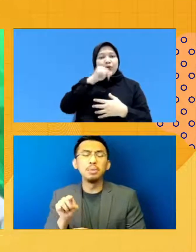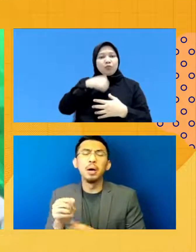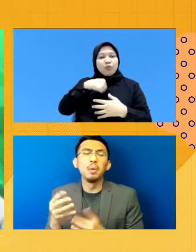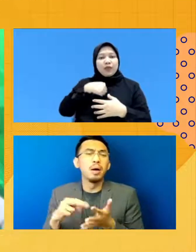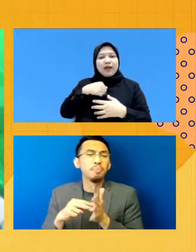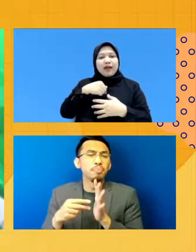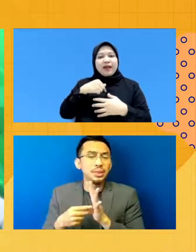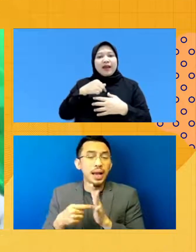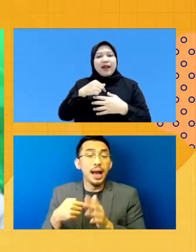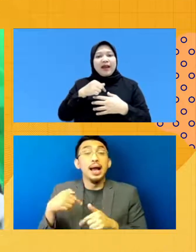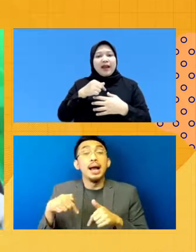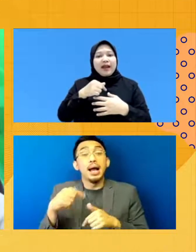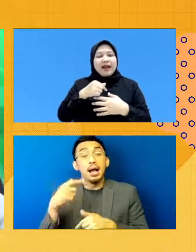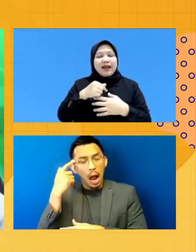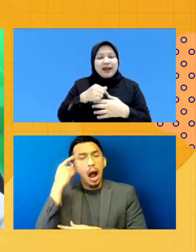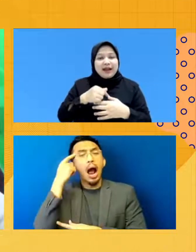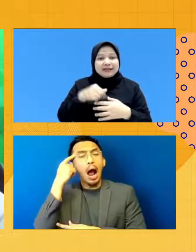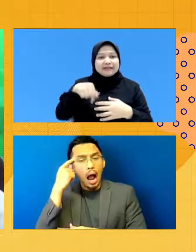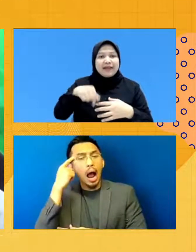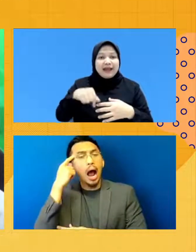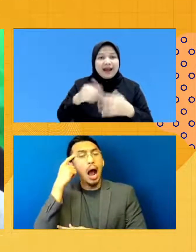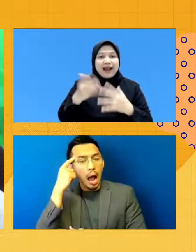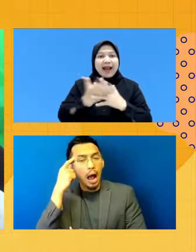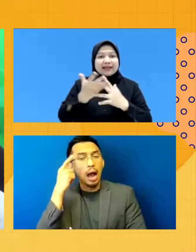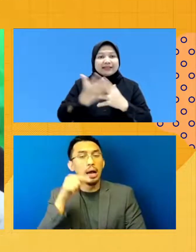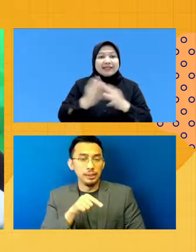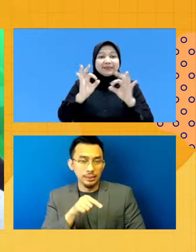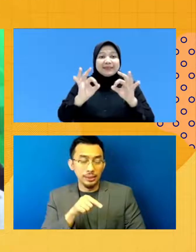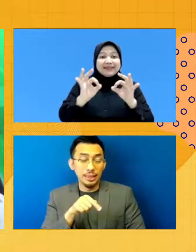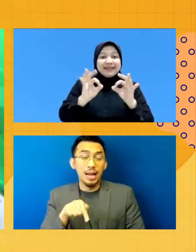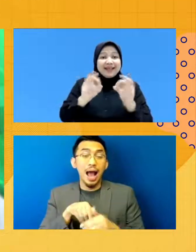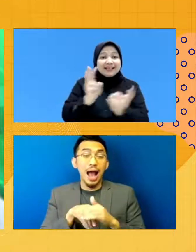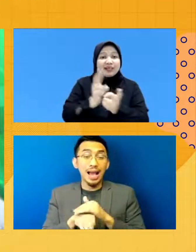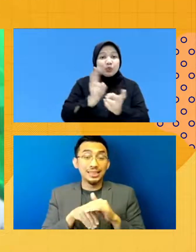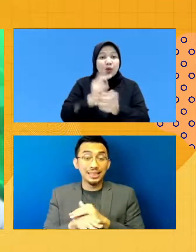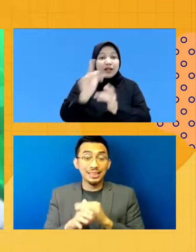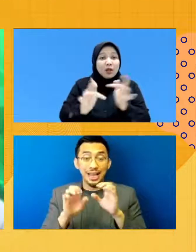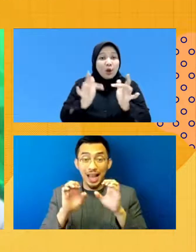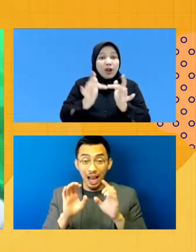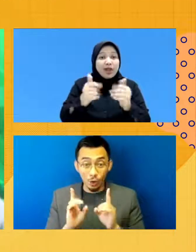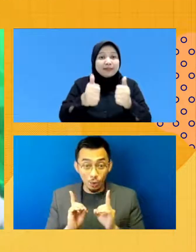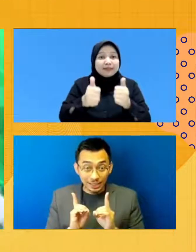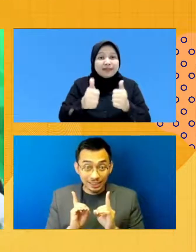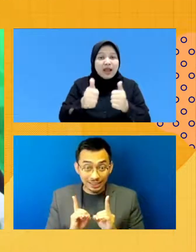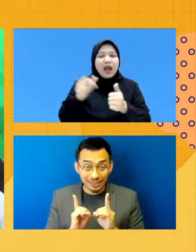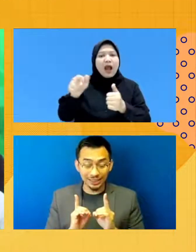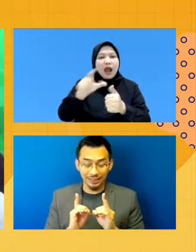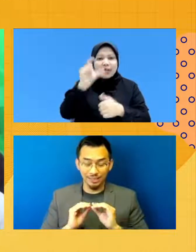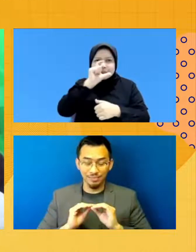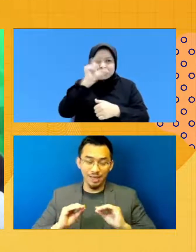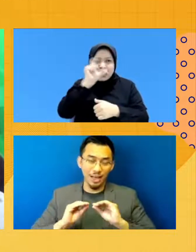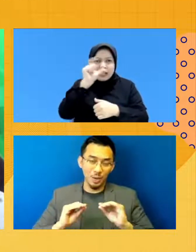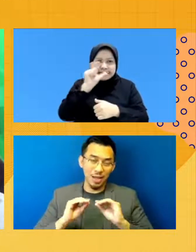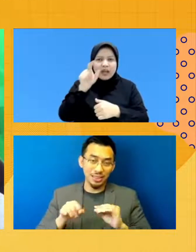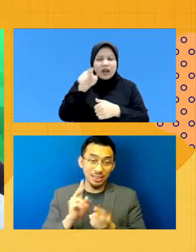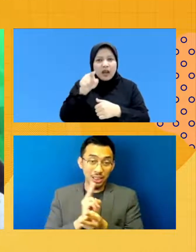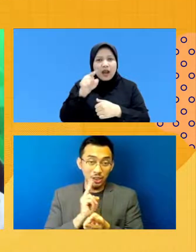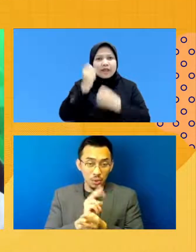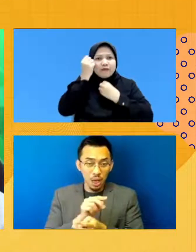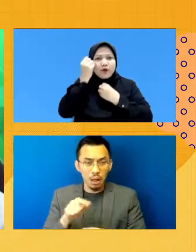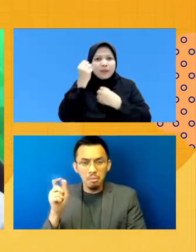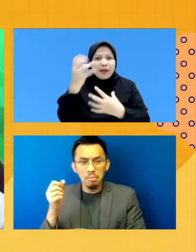sexuality education through internet, so they can find informations which they never